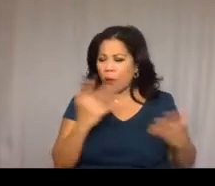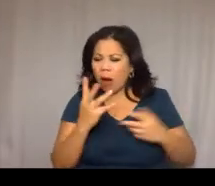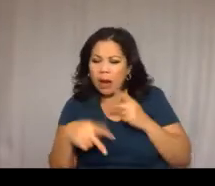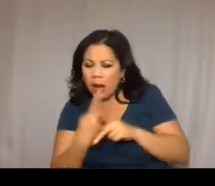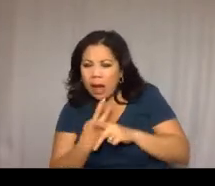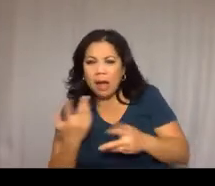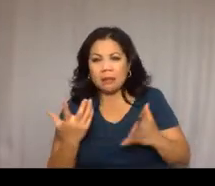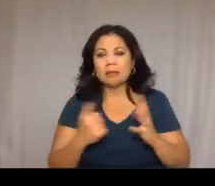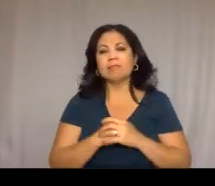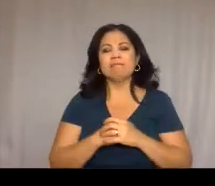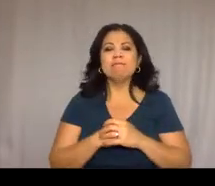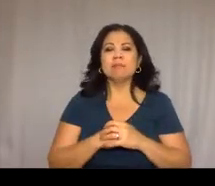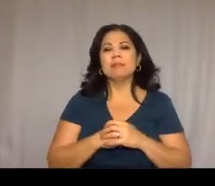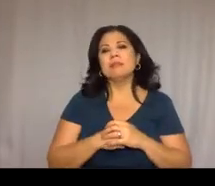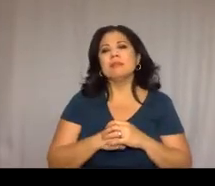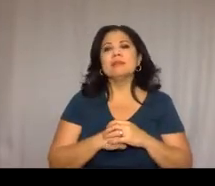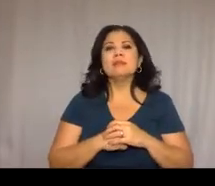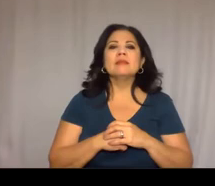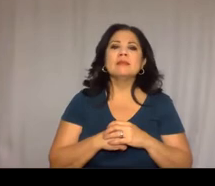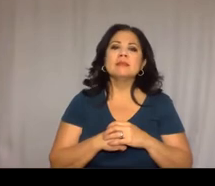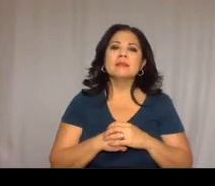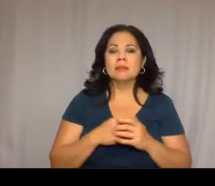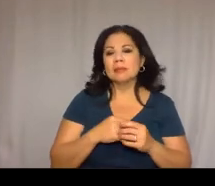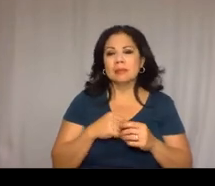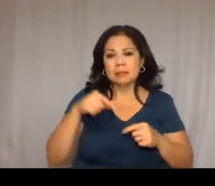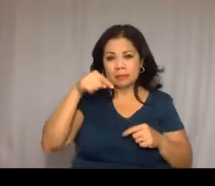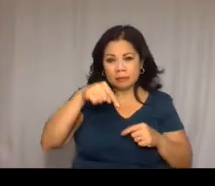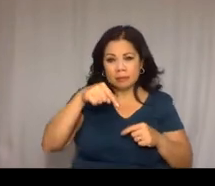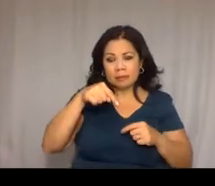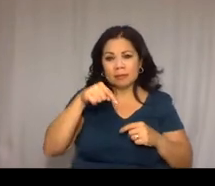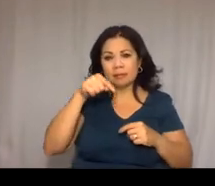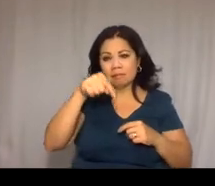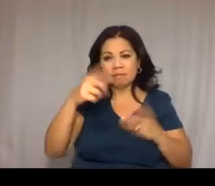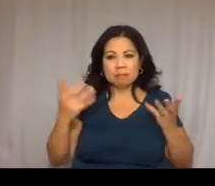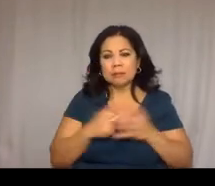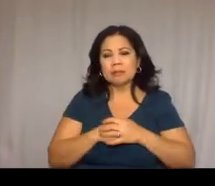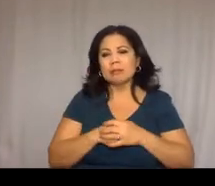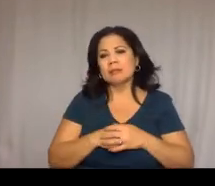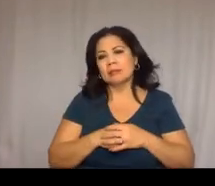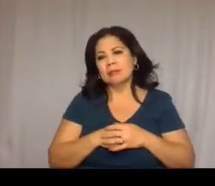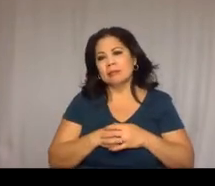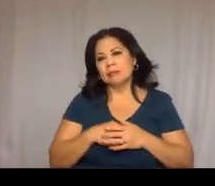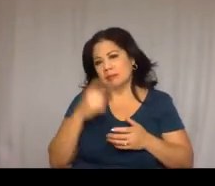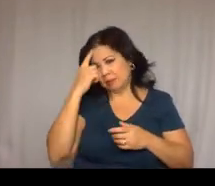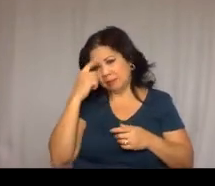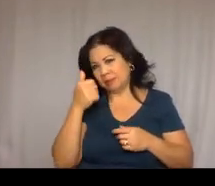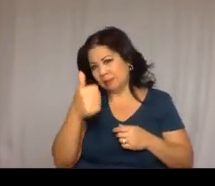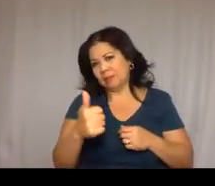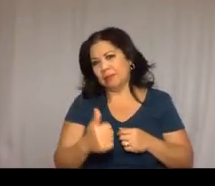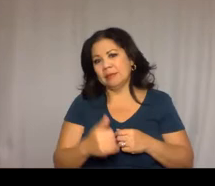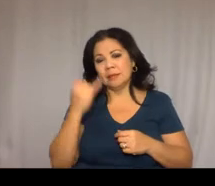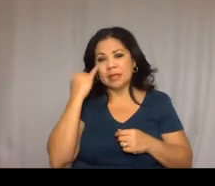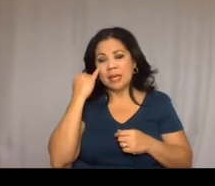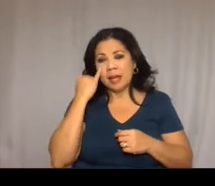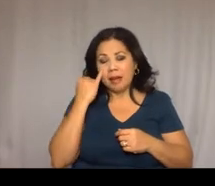back to pencil. So, you know, I could put the nose here, here. I could even put the nose way at the bottom. I think if I put the nose